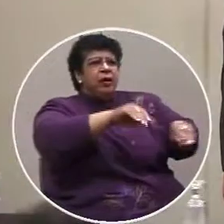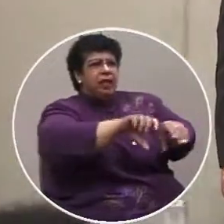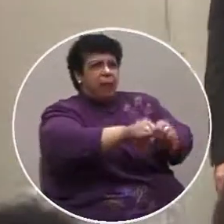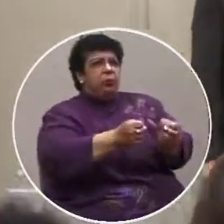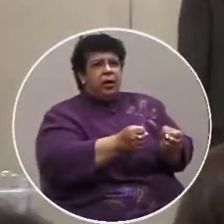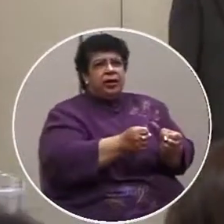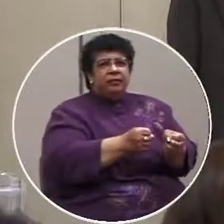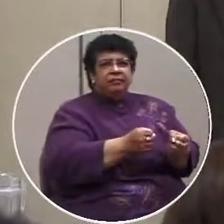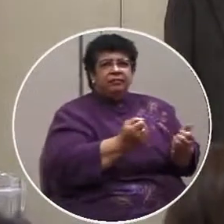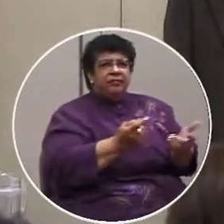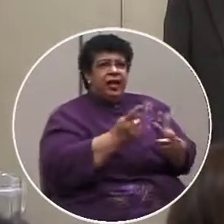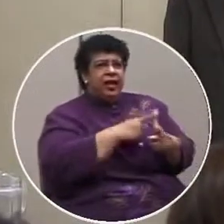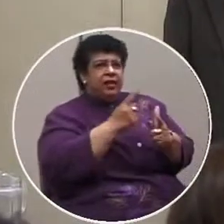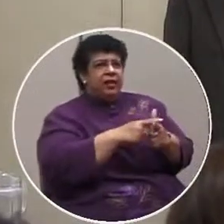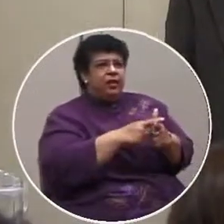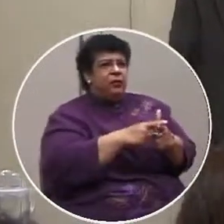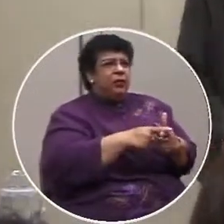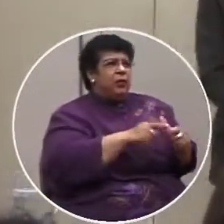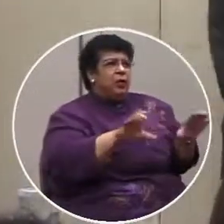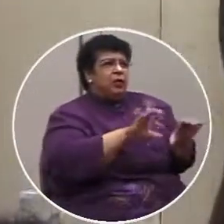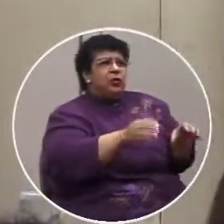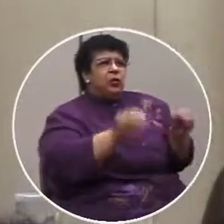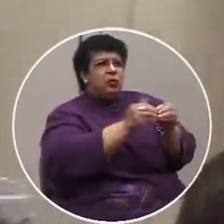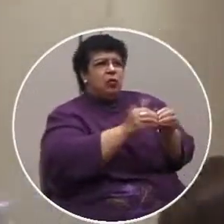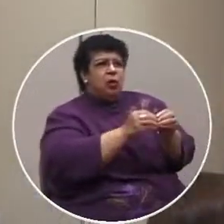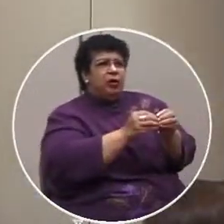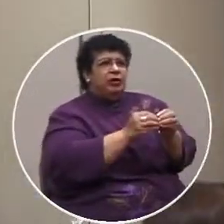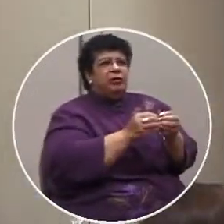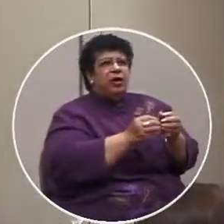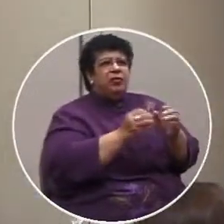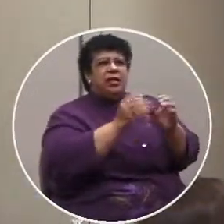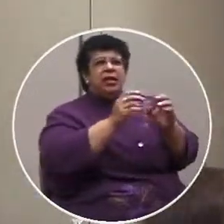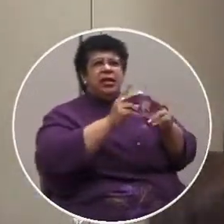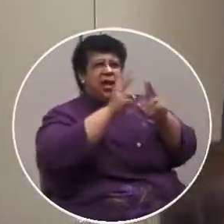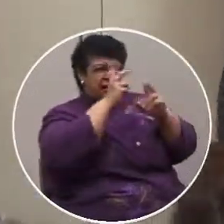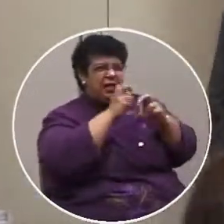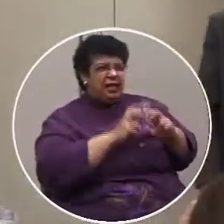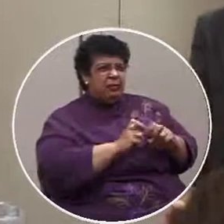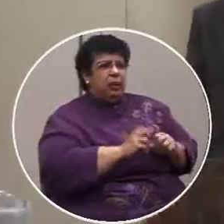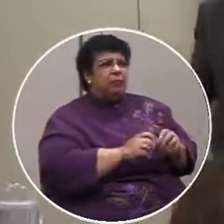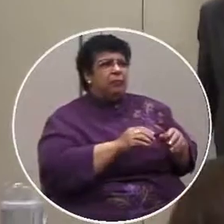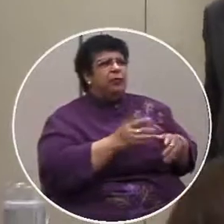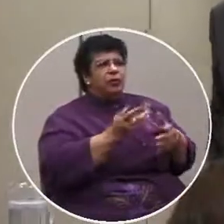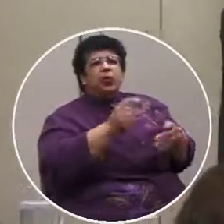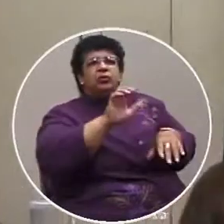some of the assessment pieces. So let's go ahead and take a break. Let's take 10 minutes.